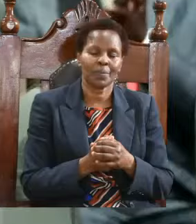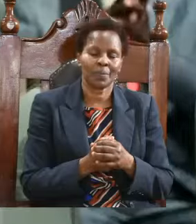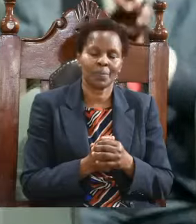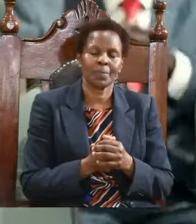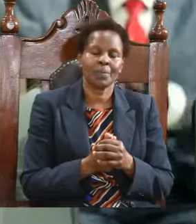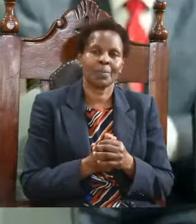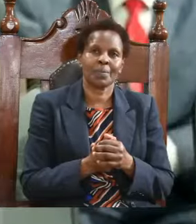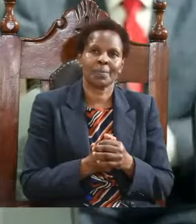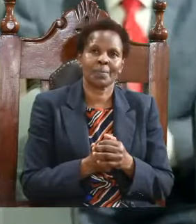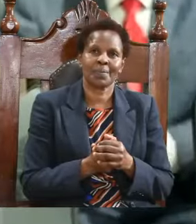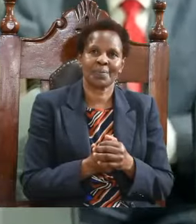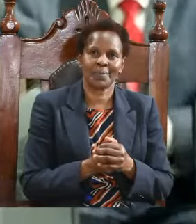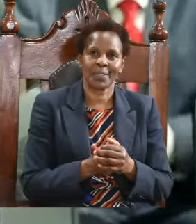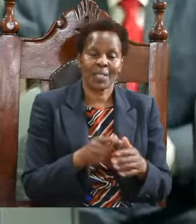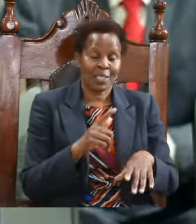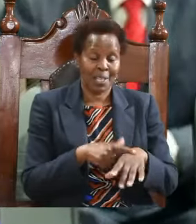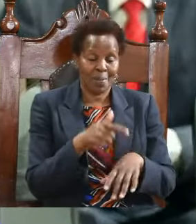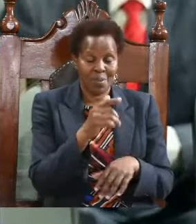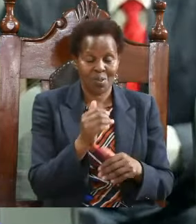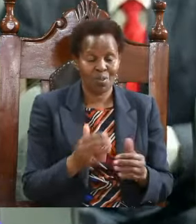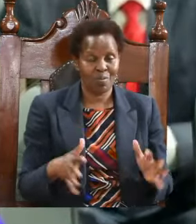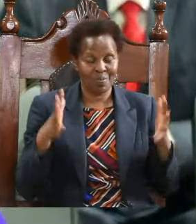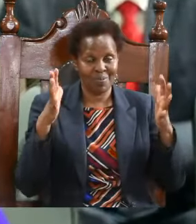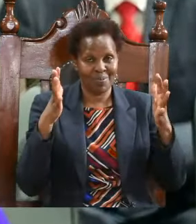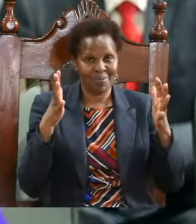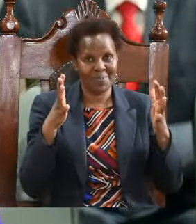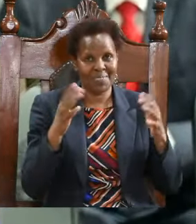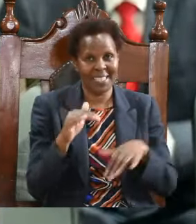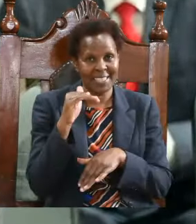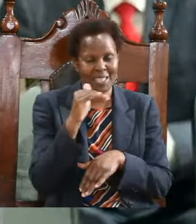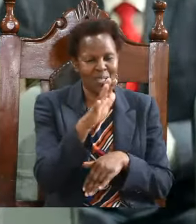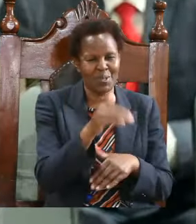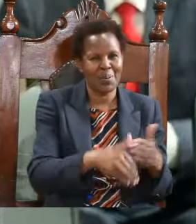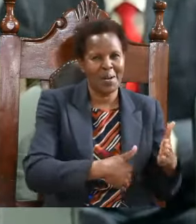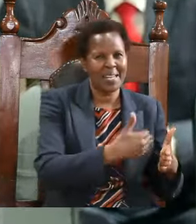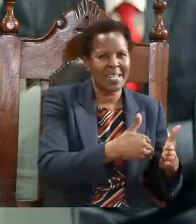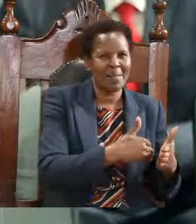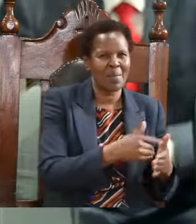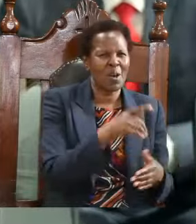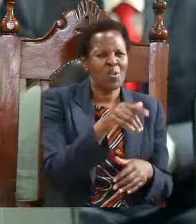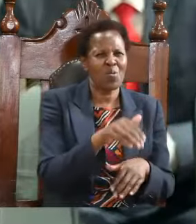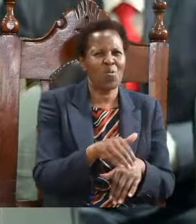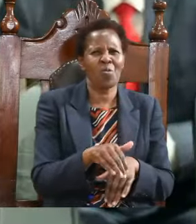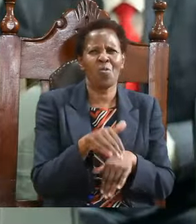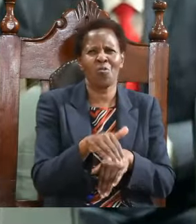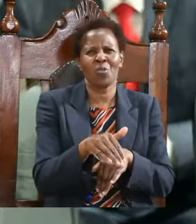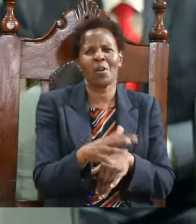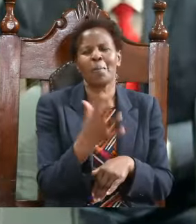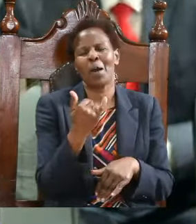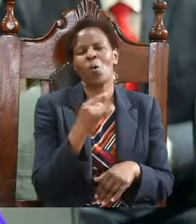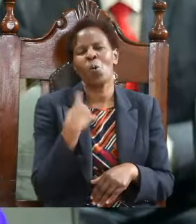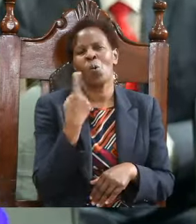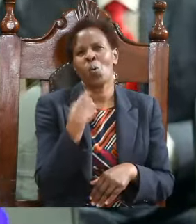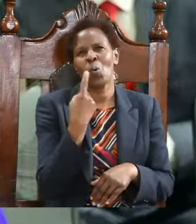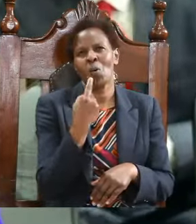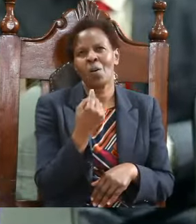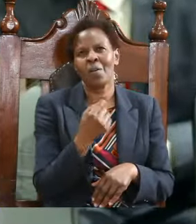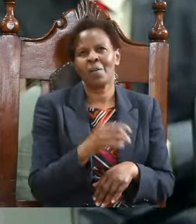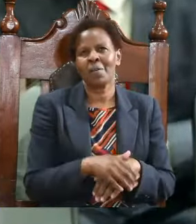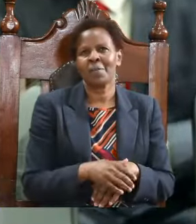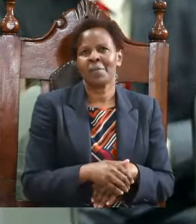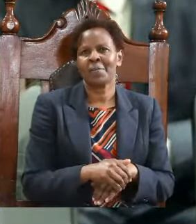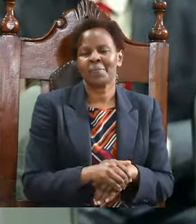Eh, na ukipiga makofi, uangalie neighbor muulize, wewe unafuatwa na wangapi? How many people are following